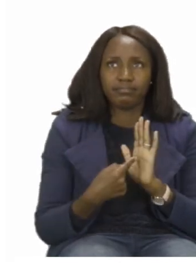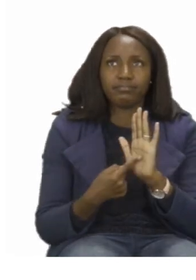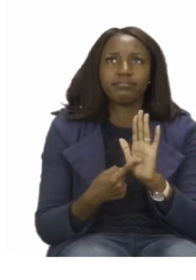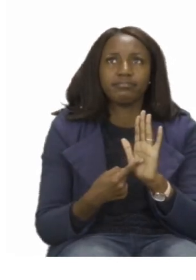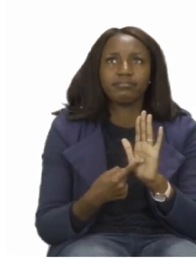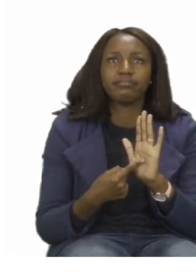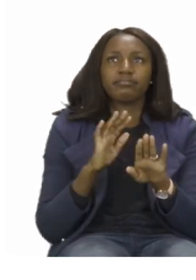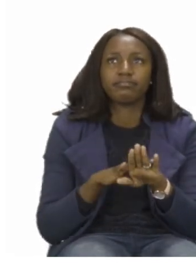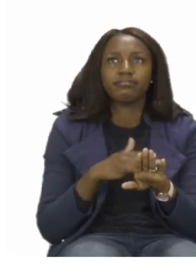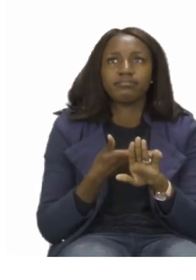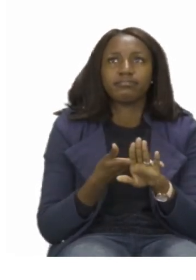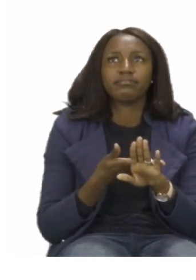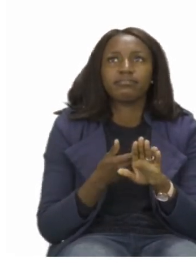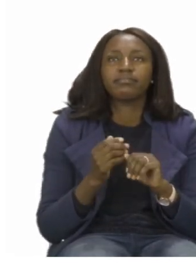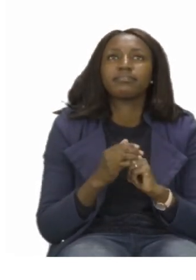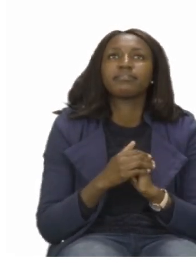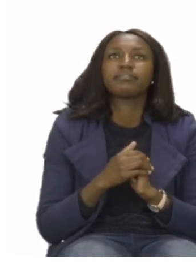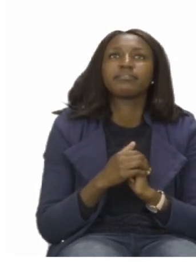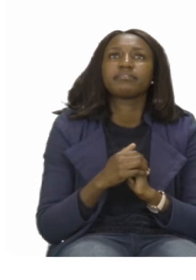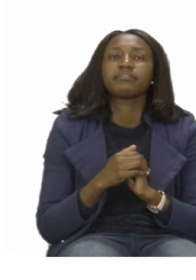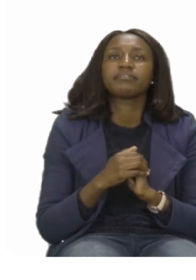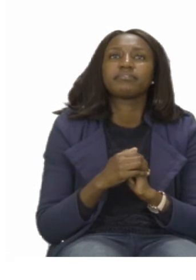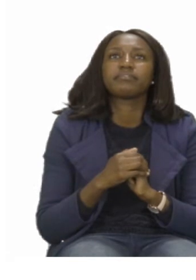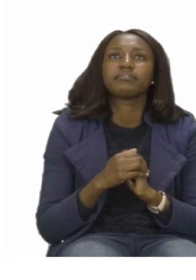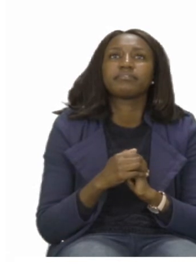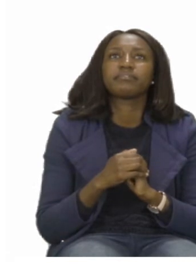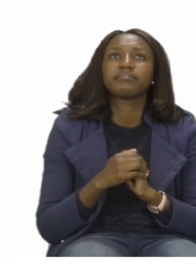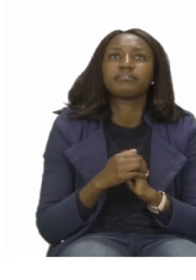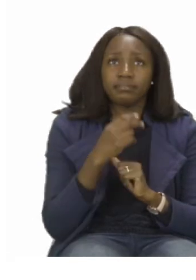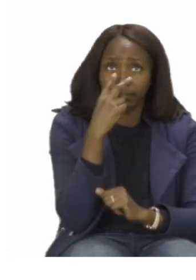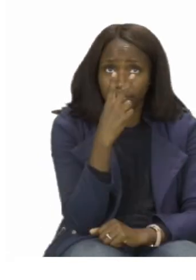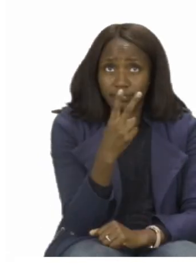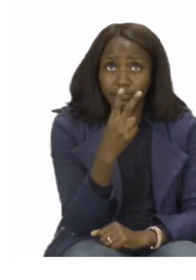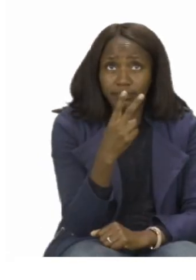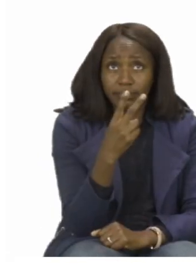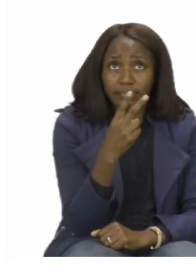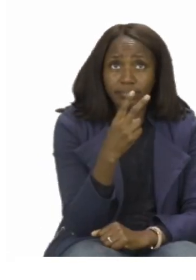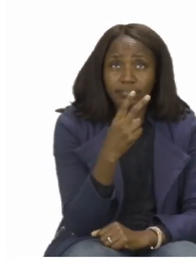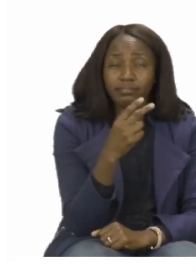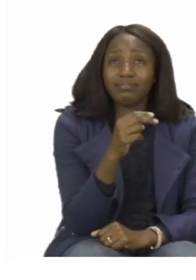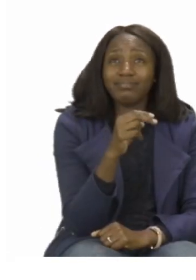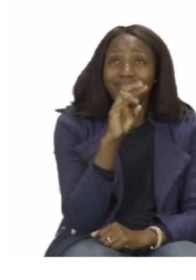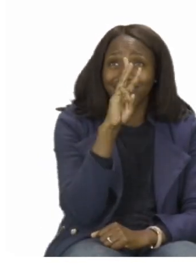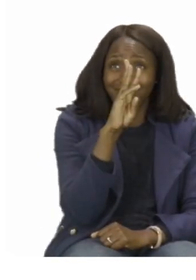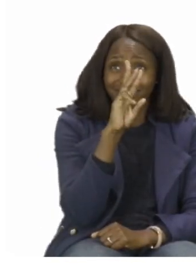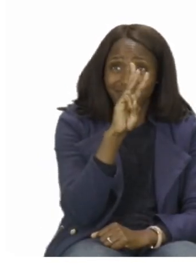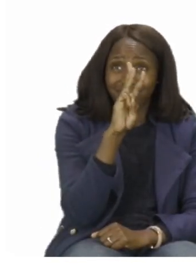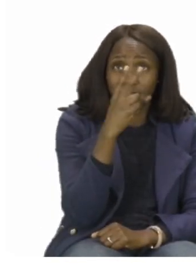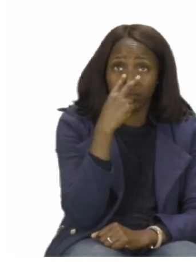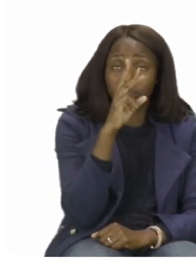the examples given on page 27. Can you see there are 3 shapes